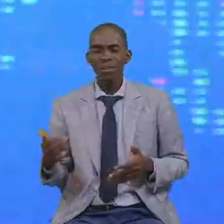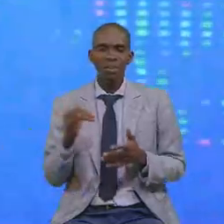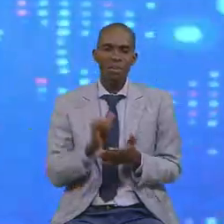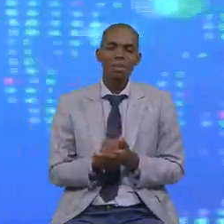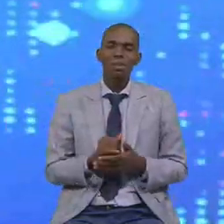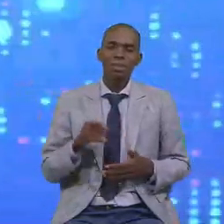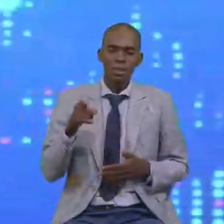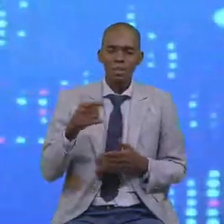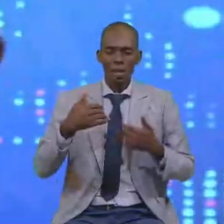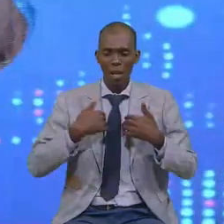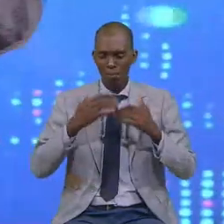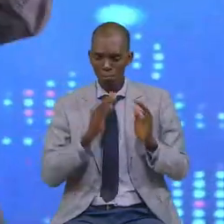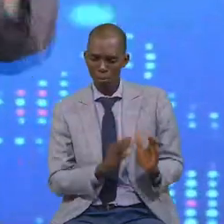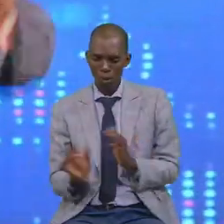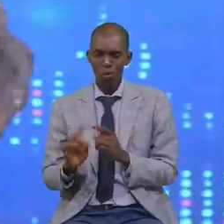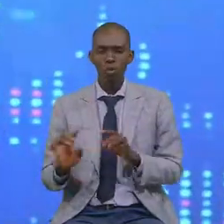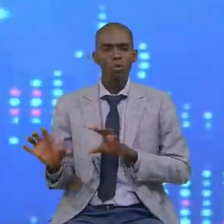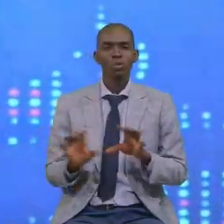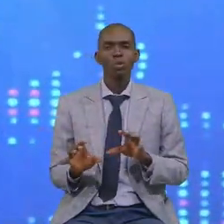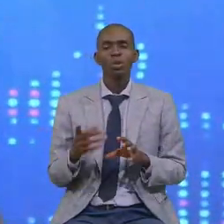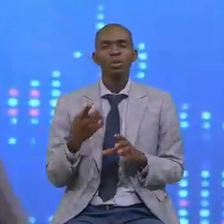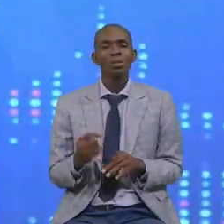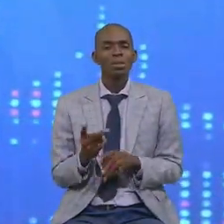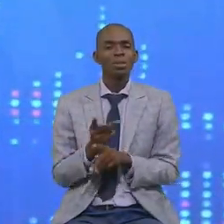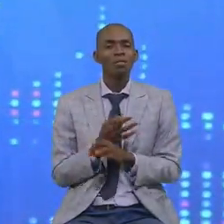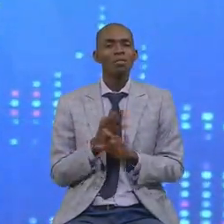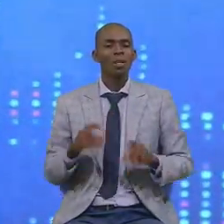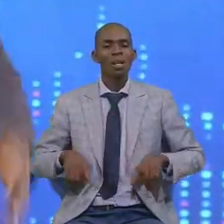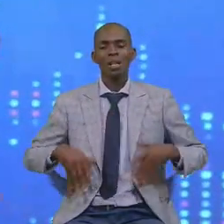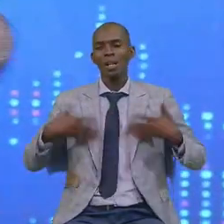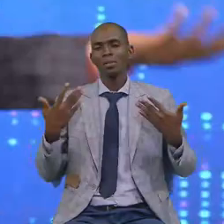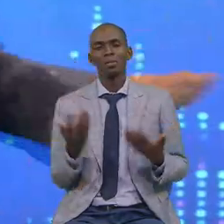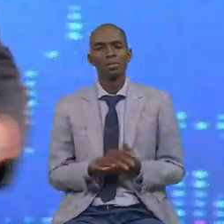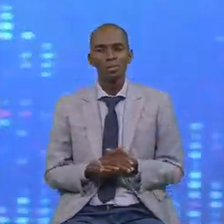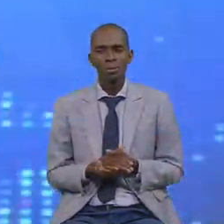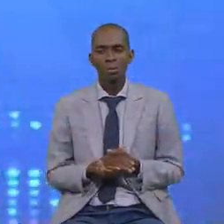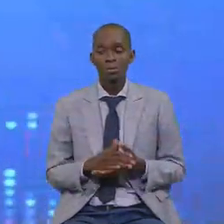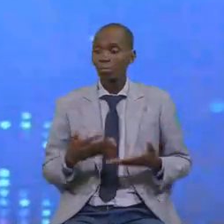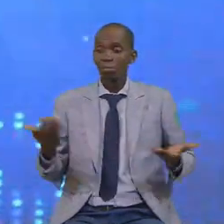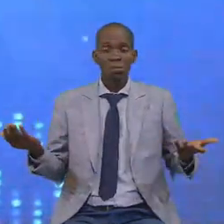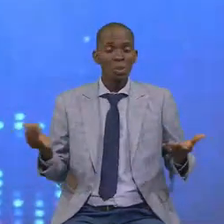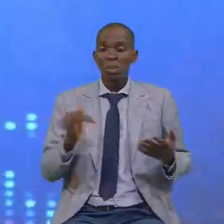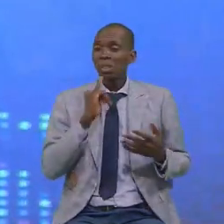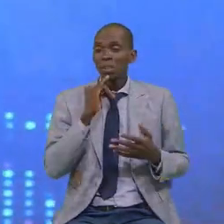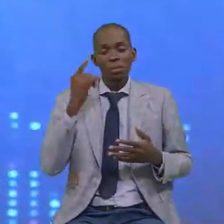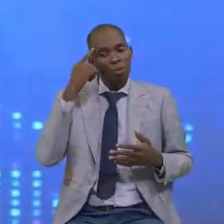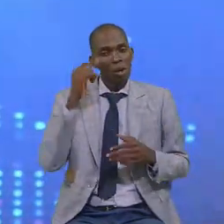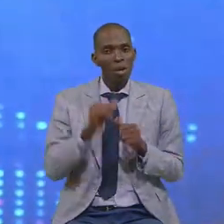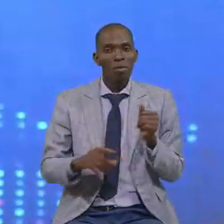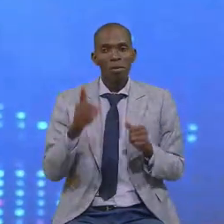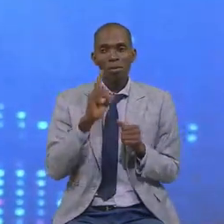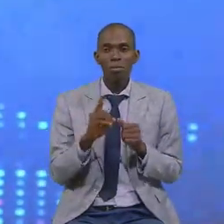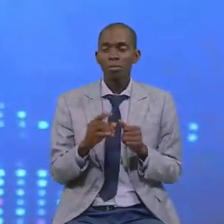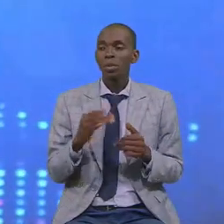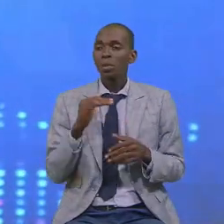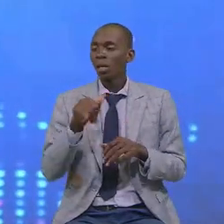he will do. The carefree life. Free life is available for everybody. A talker comes and you